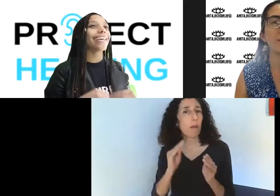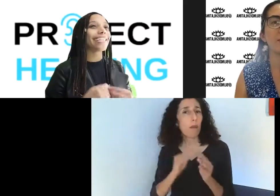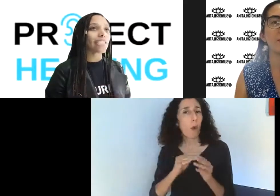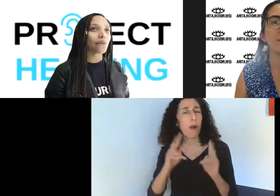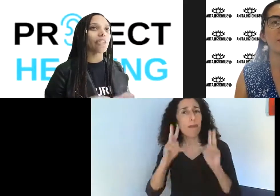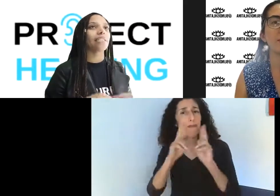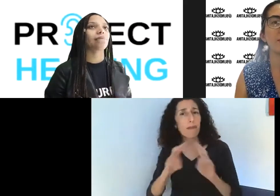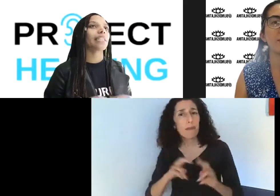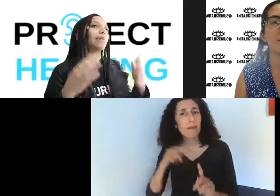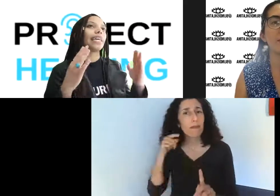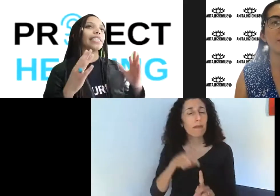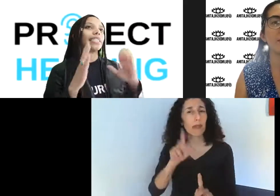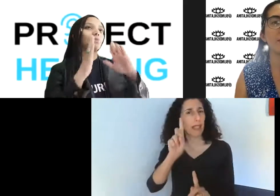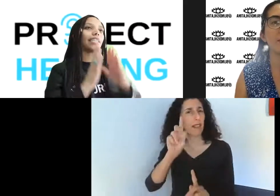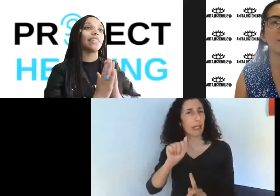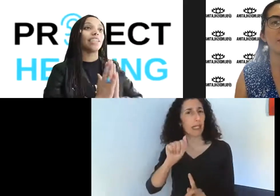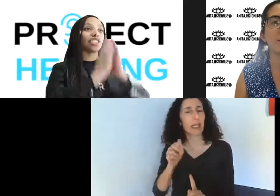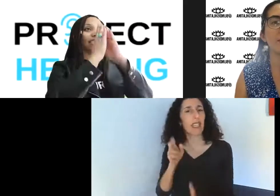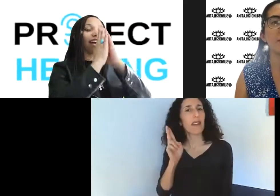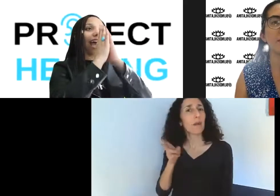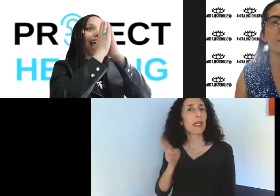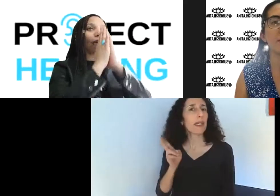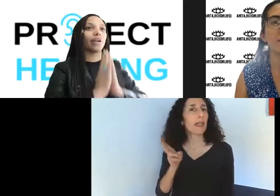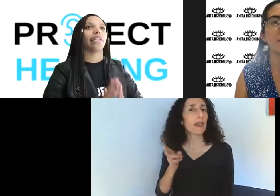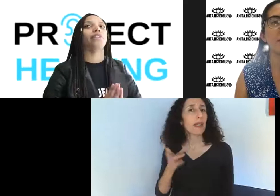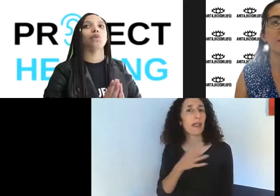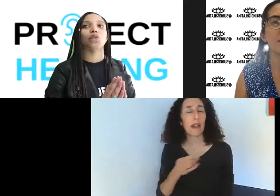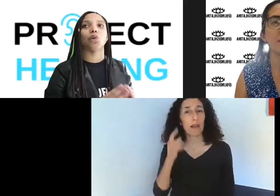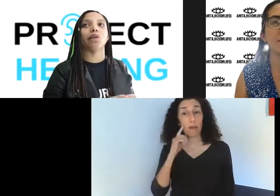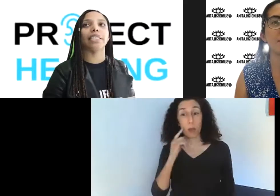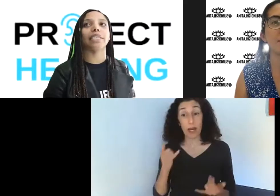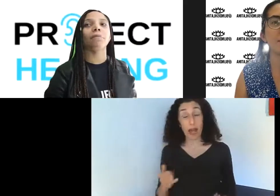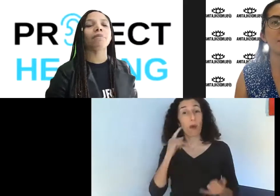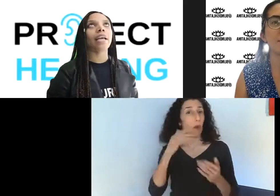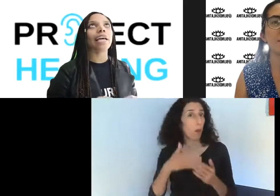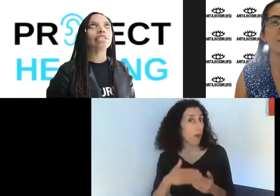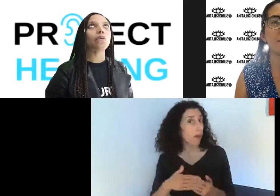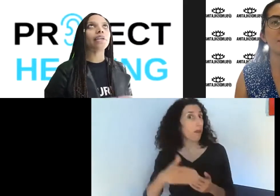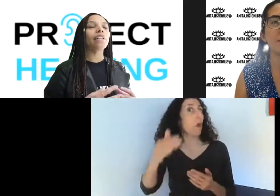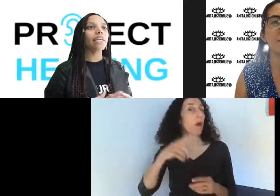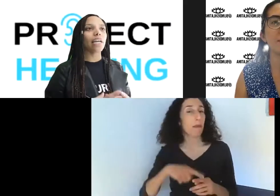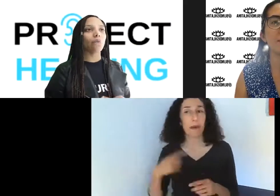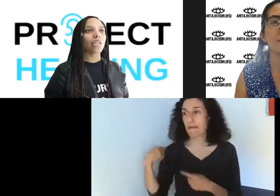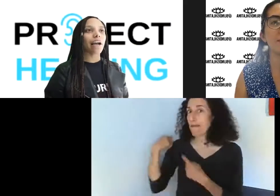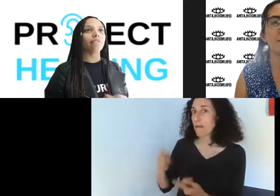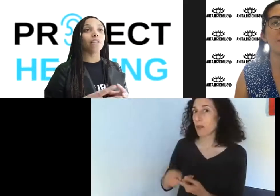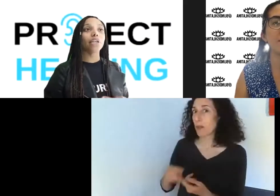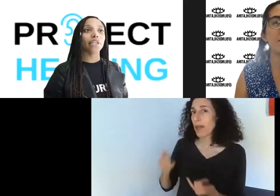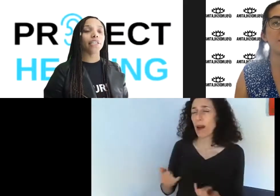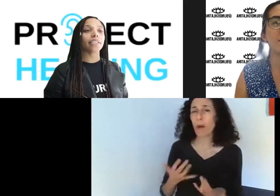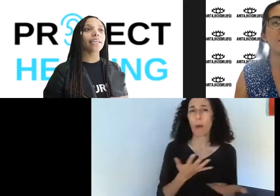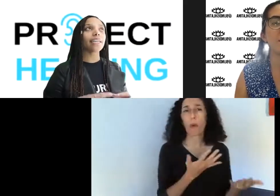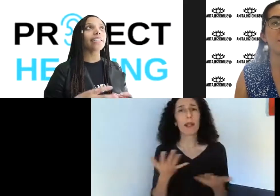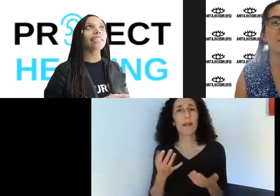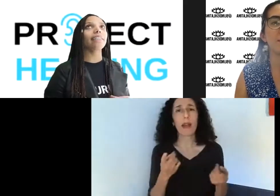the history of disability, because disability is not just our individual stories. And so one of the things that we have